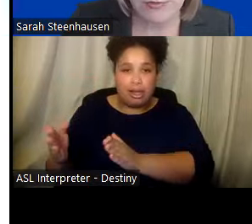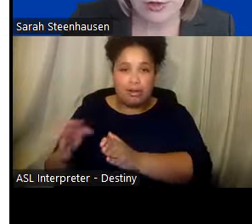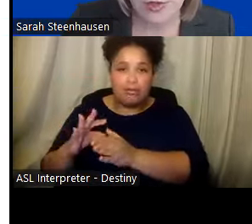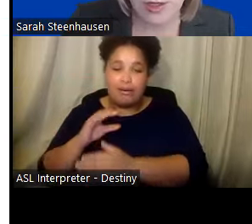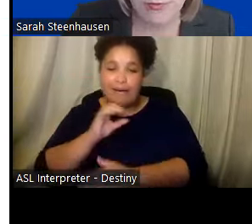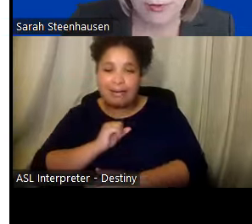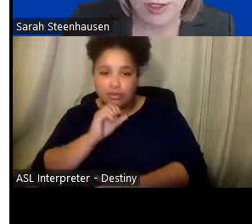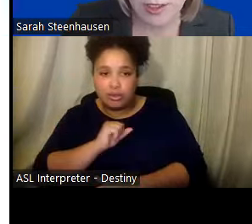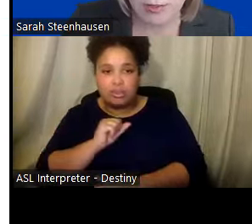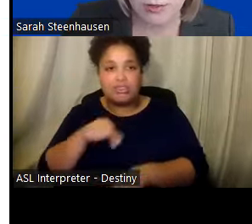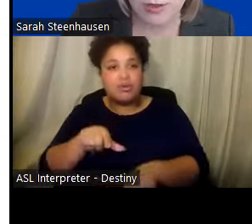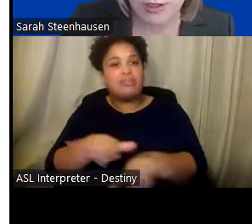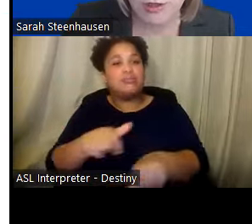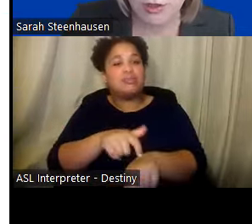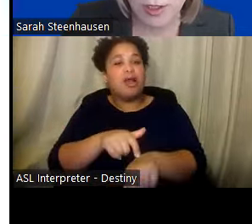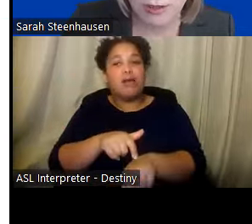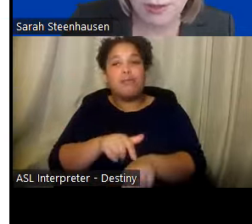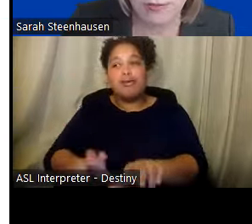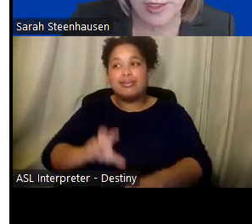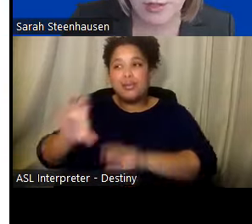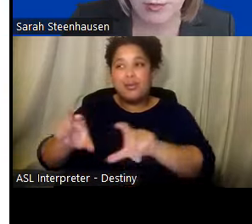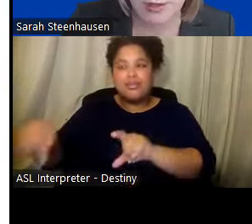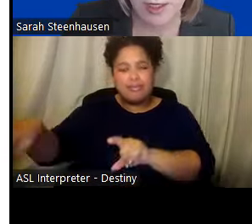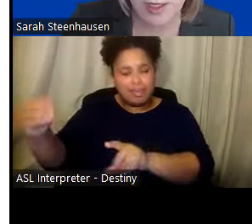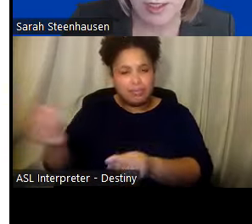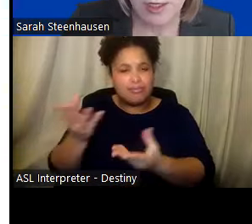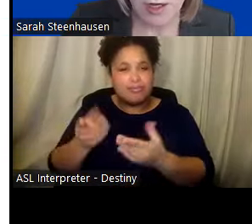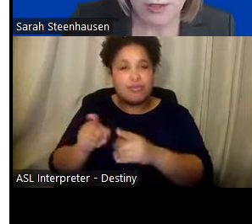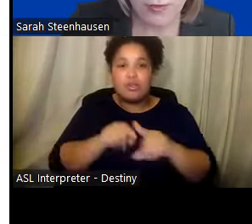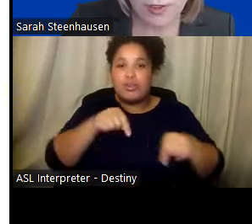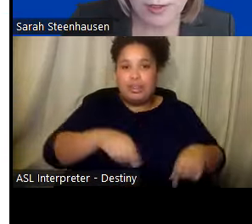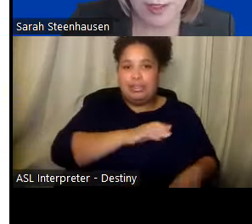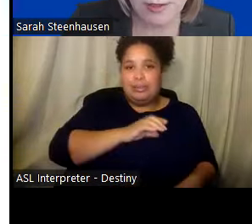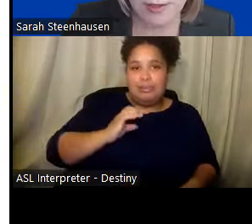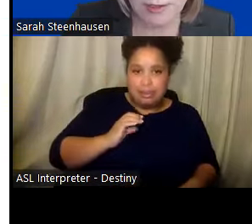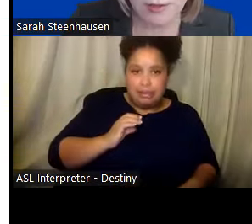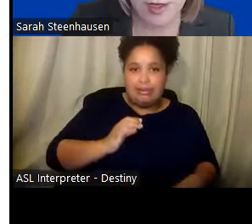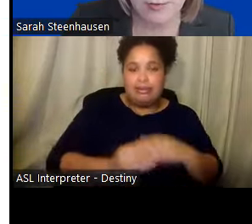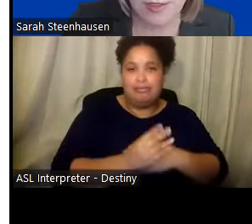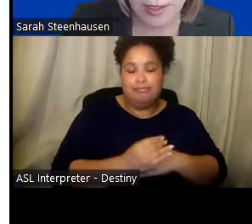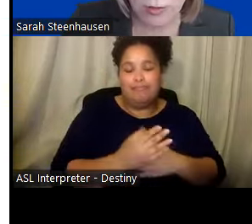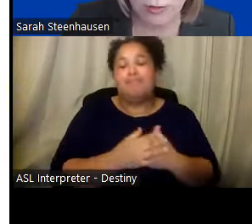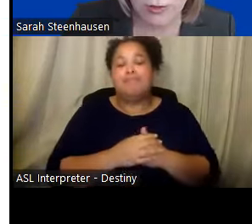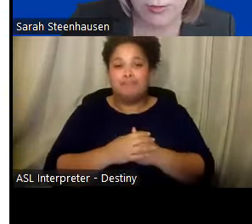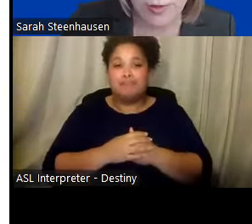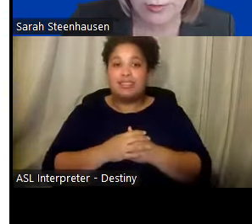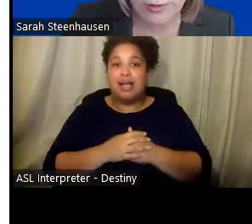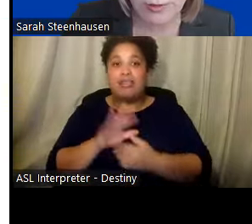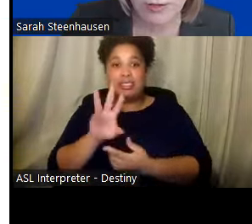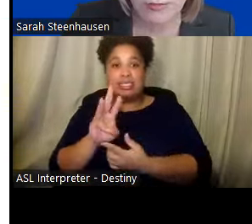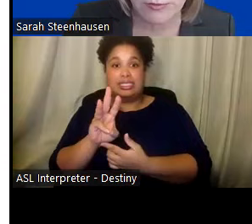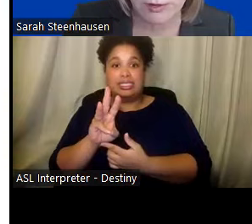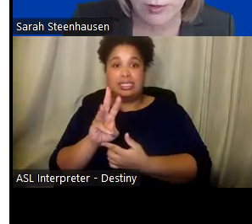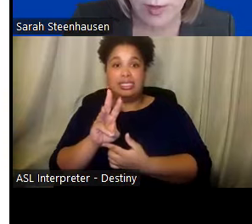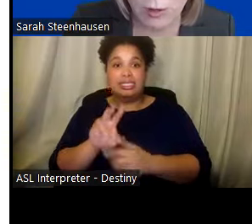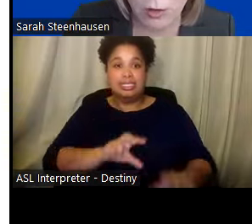we have heard a lot from our stakeholders, including this advisory committee. All of our 6 stakeholder advisory